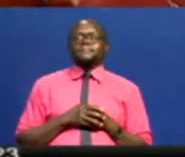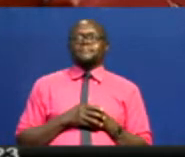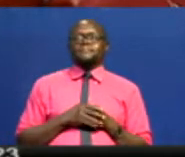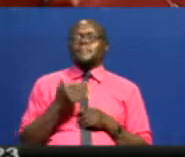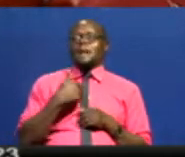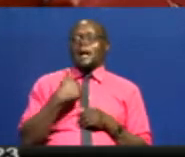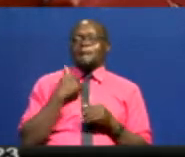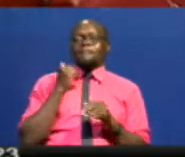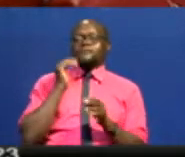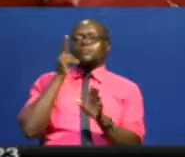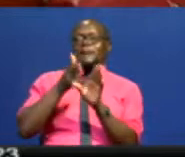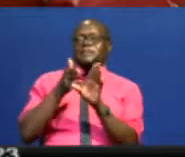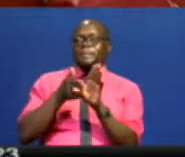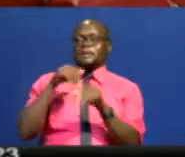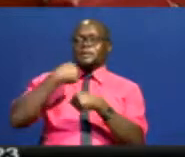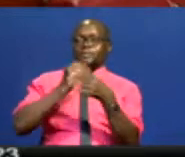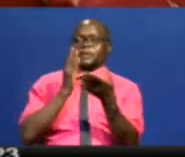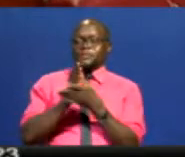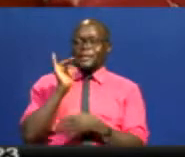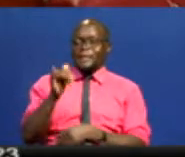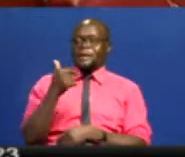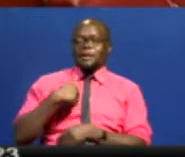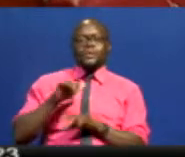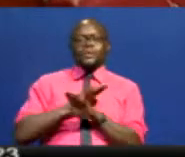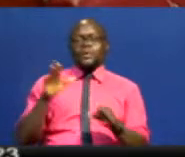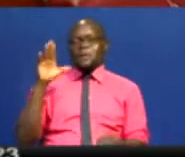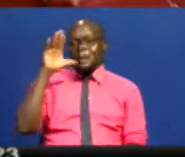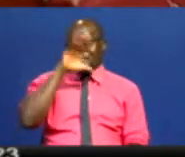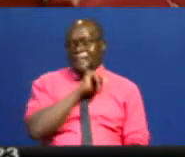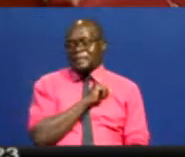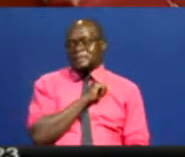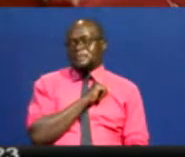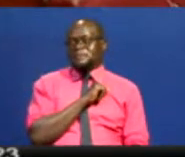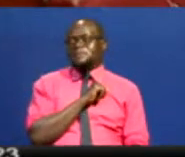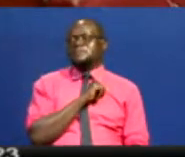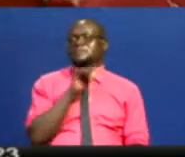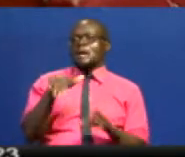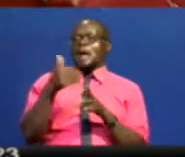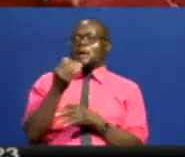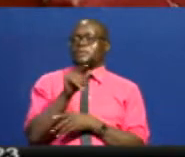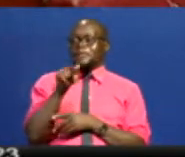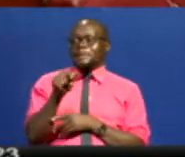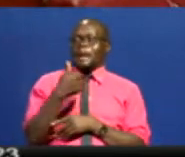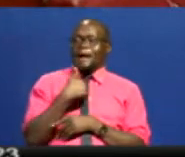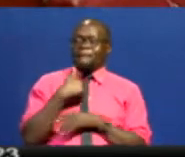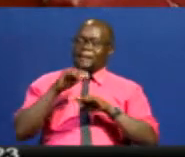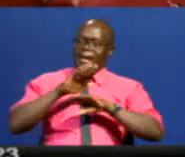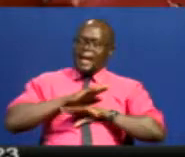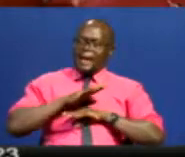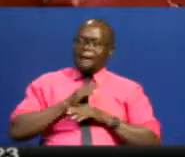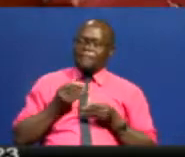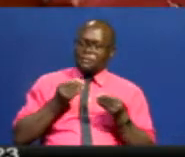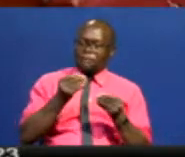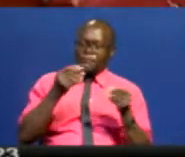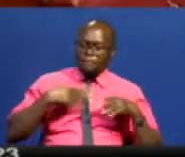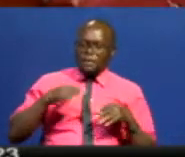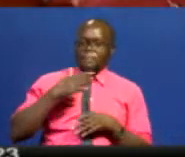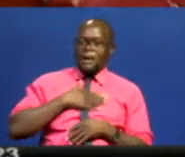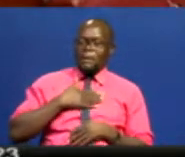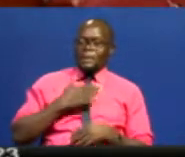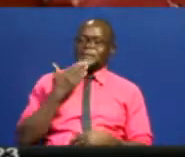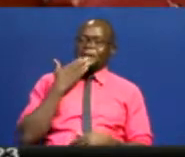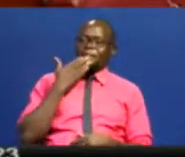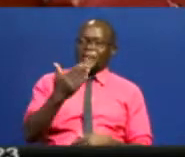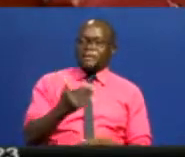have to participate in making sure that we do not miss out in having enough to feed our people. Thank you, Mr.